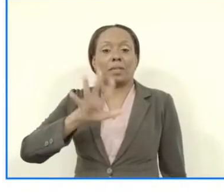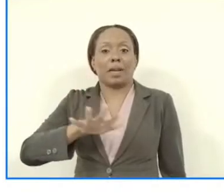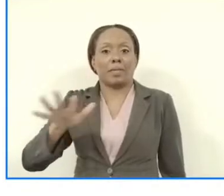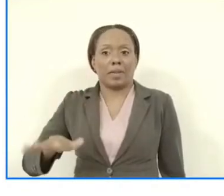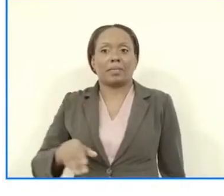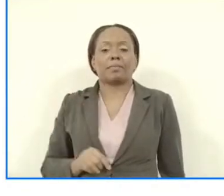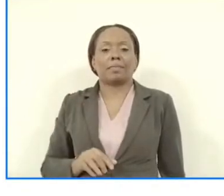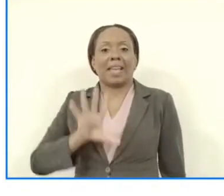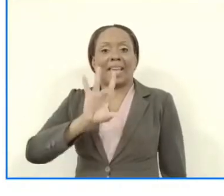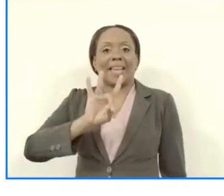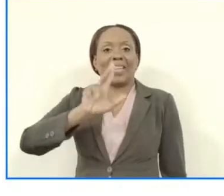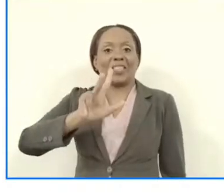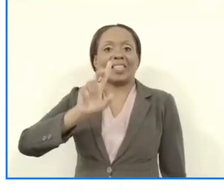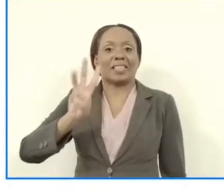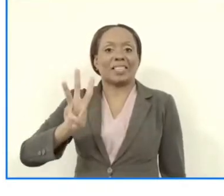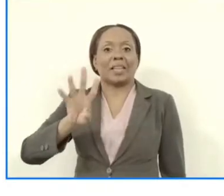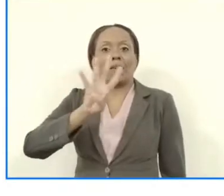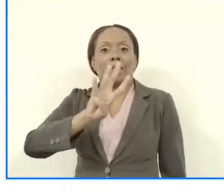836-4655,